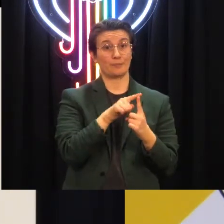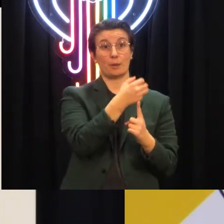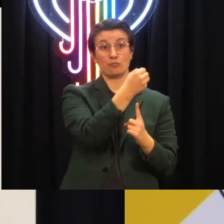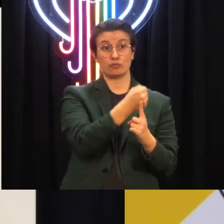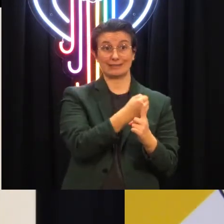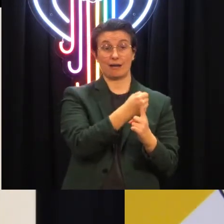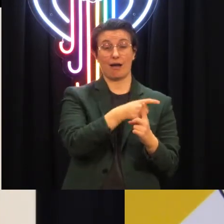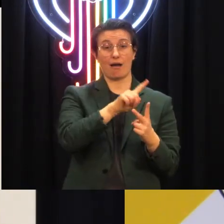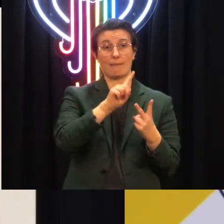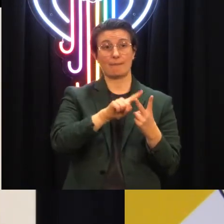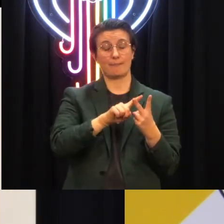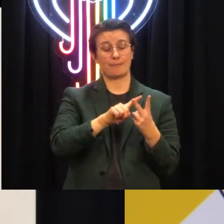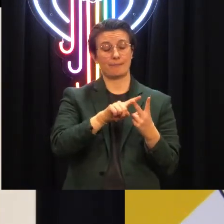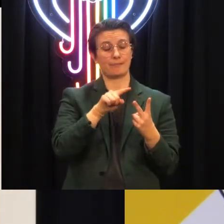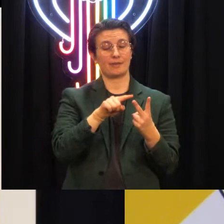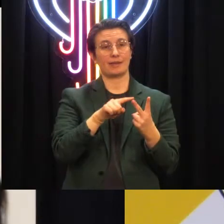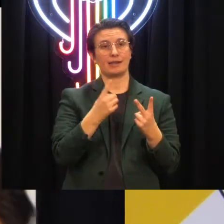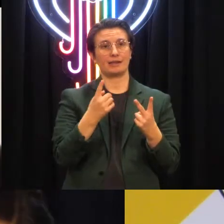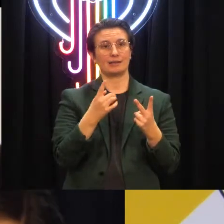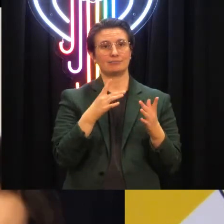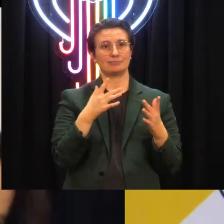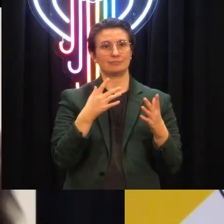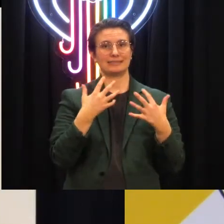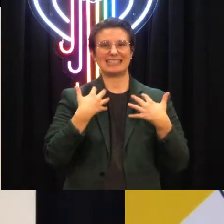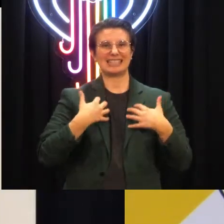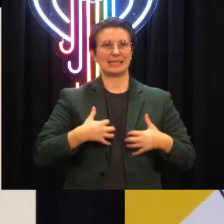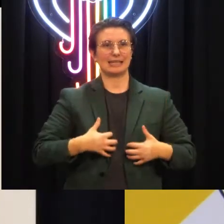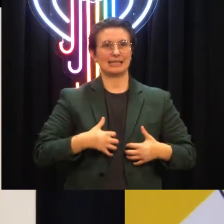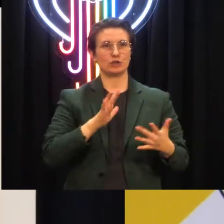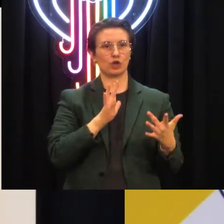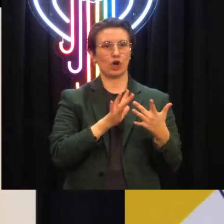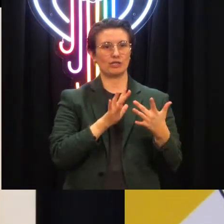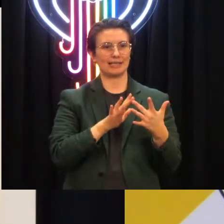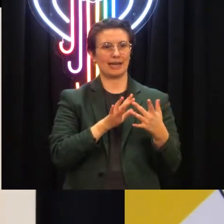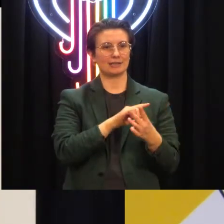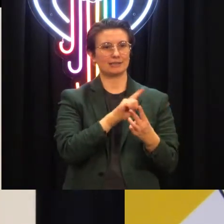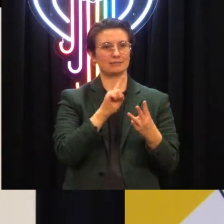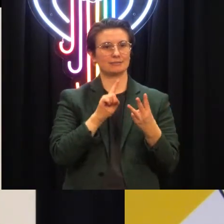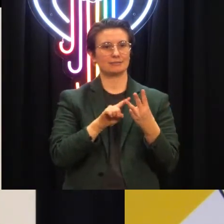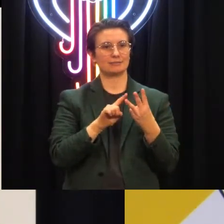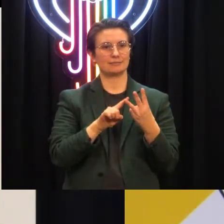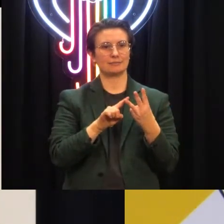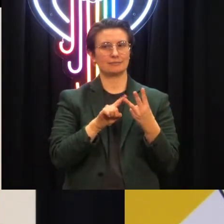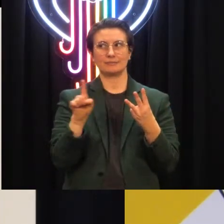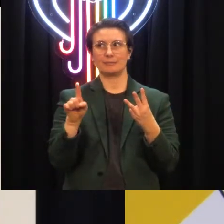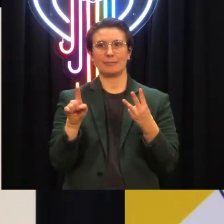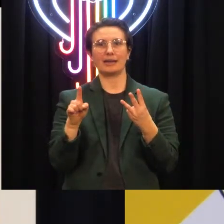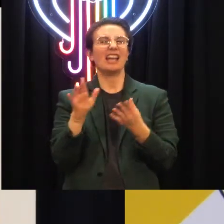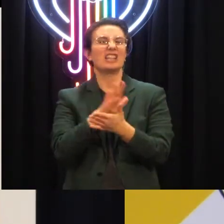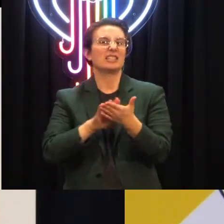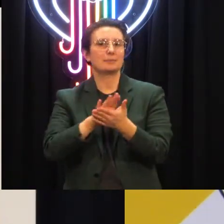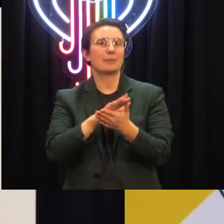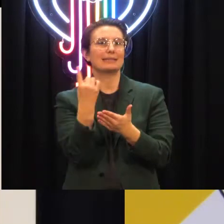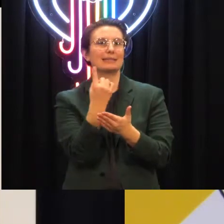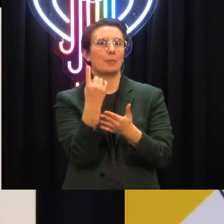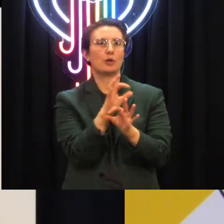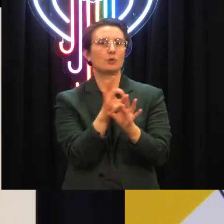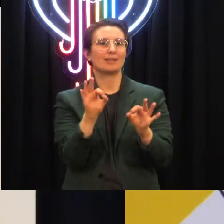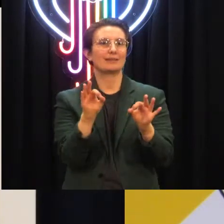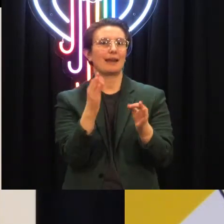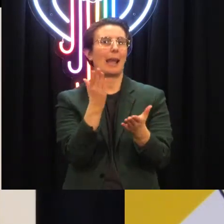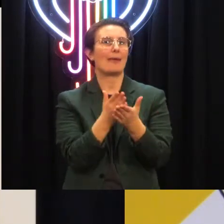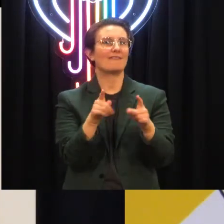to as a disease contact, and the other was a known close contact. It's just but the not way a you describe household people who don't contact. live in someone's house. So people